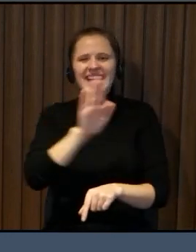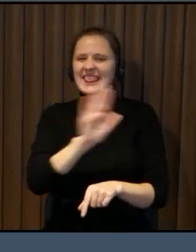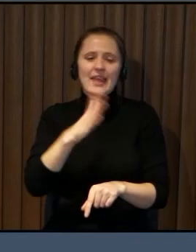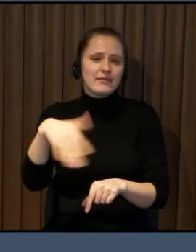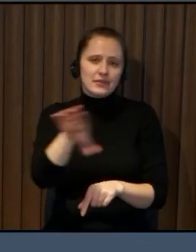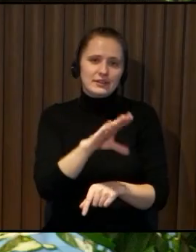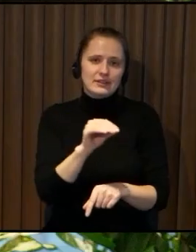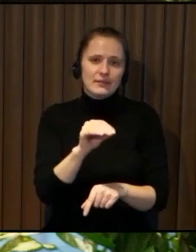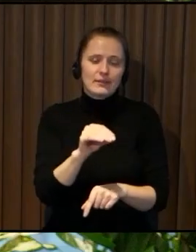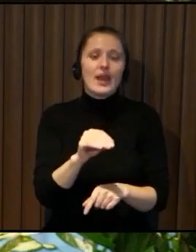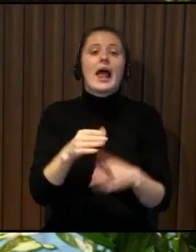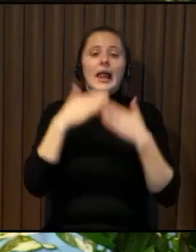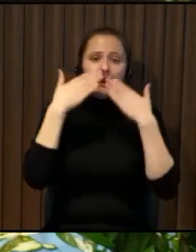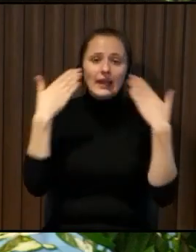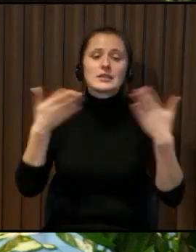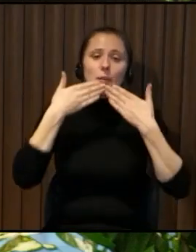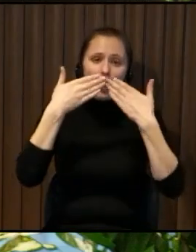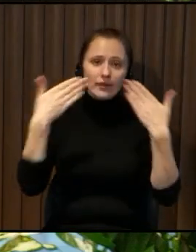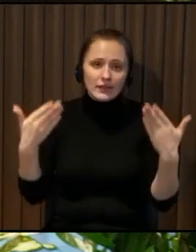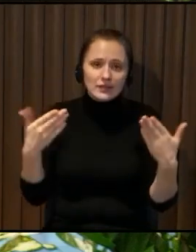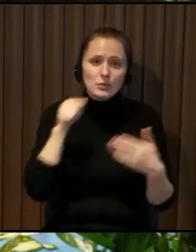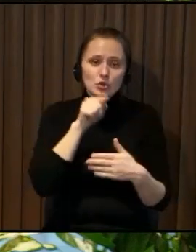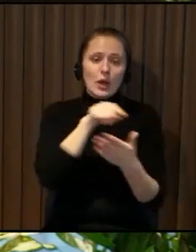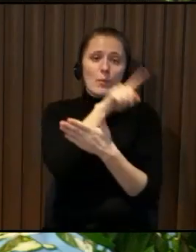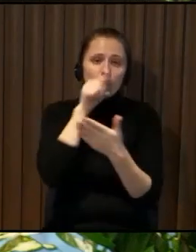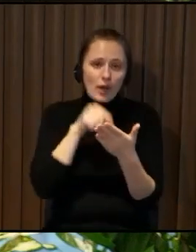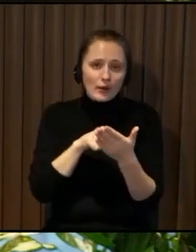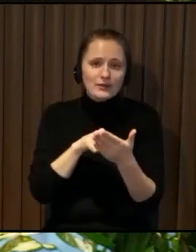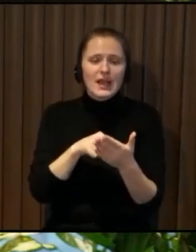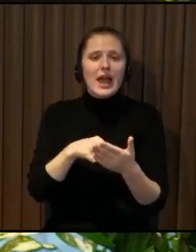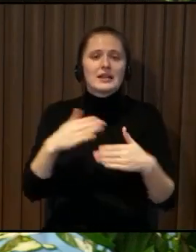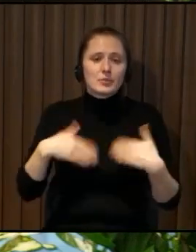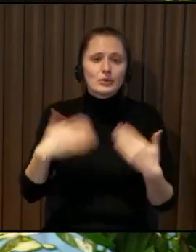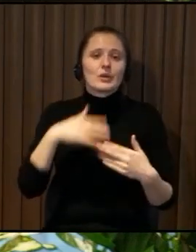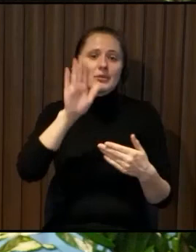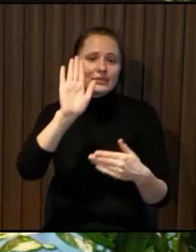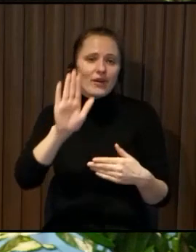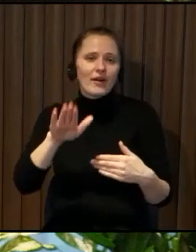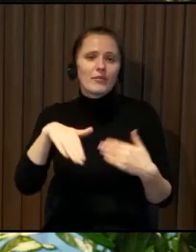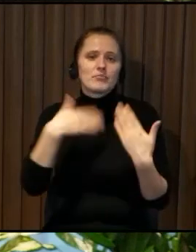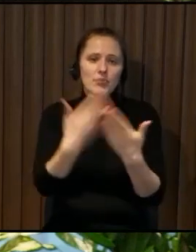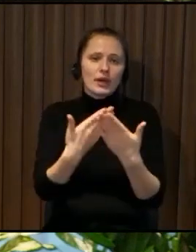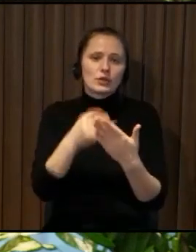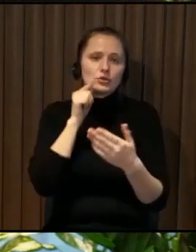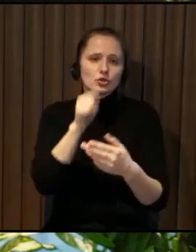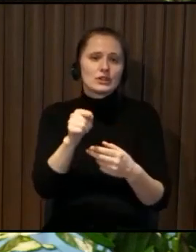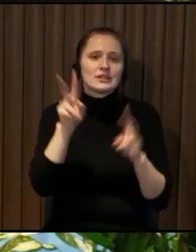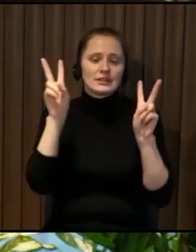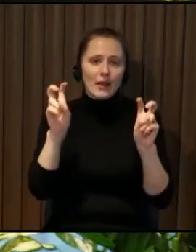that some of us know, but not everybody. Thank you very much, Peters, for those questions.